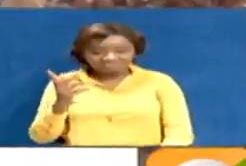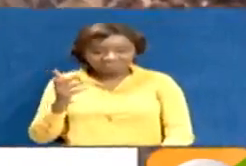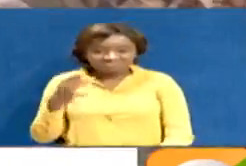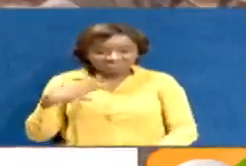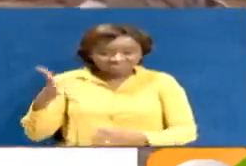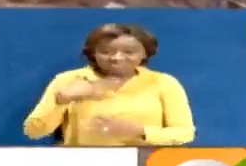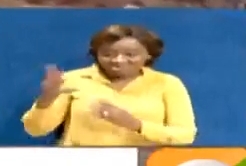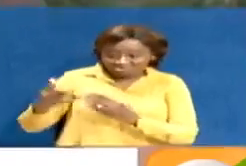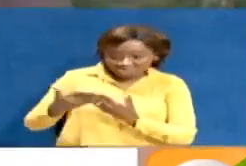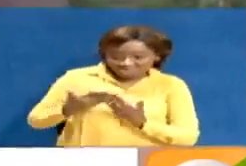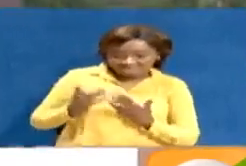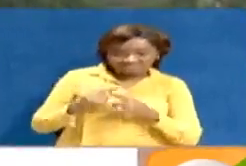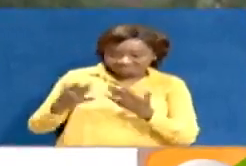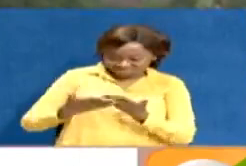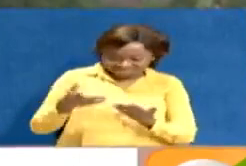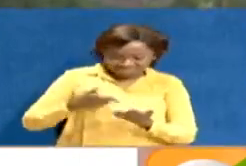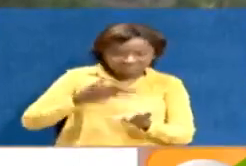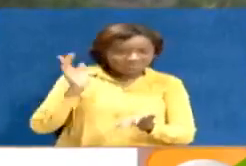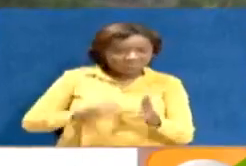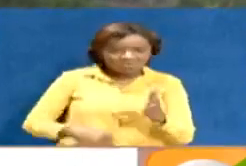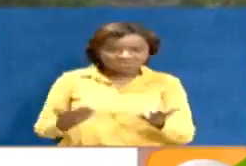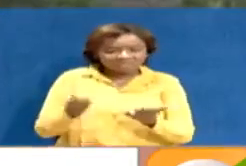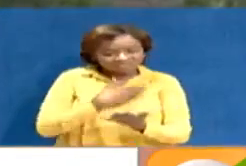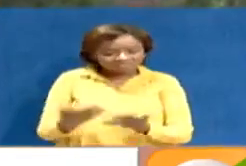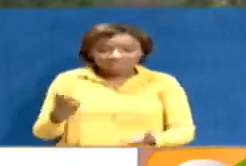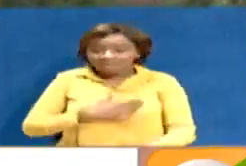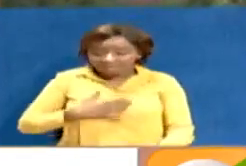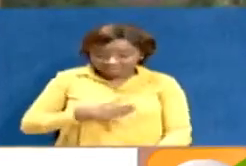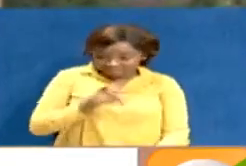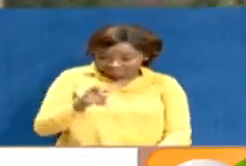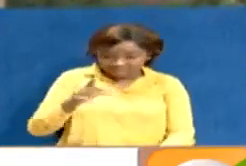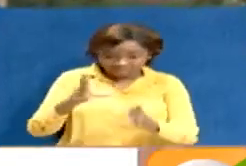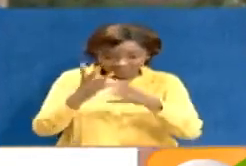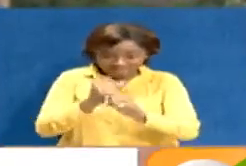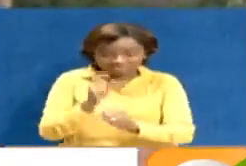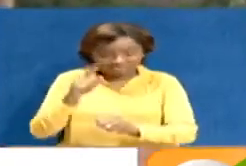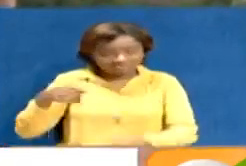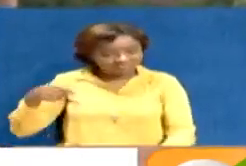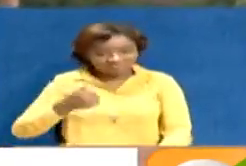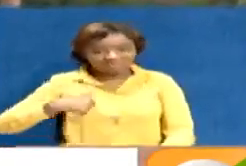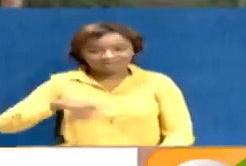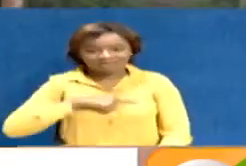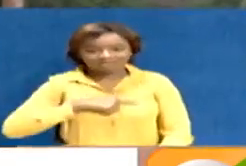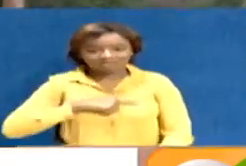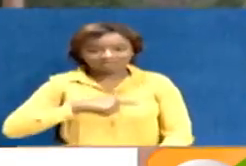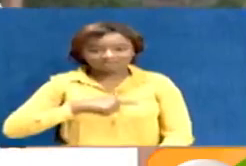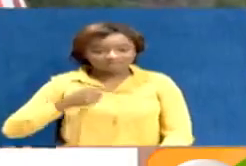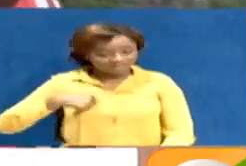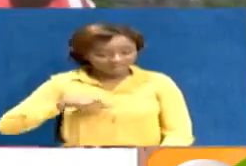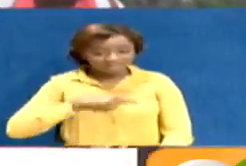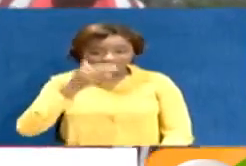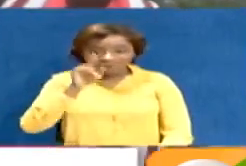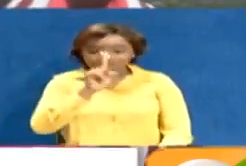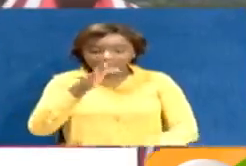compensation is an insult to them. Na hii TARDA adulipe pesa zetu, ile ambao tulikuwa tunataka. Sasa eko